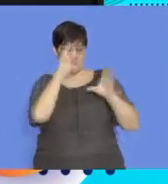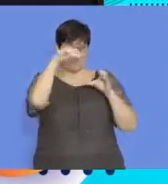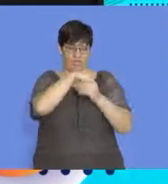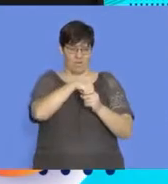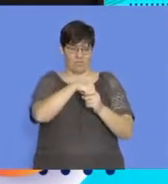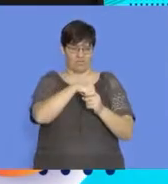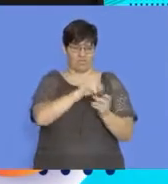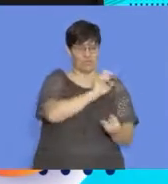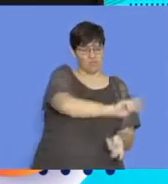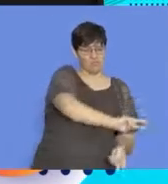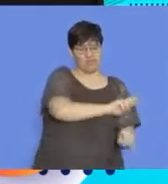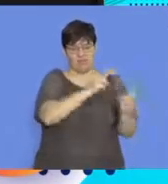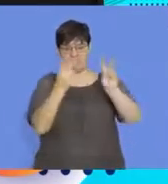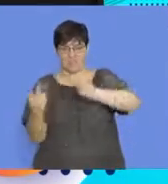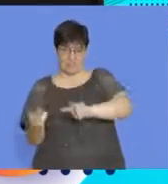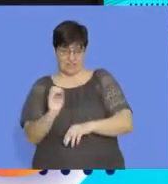in pollination.